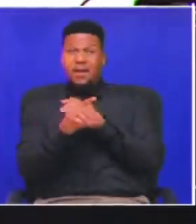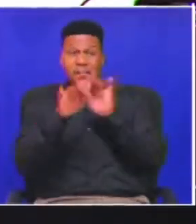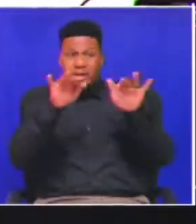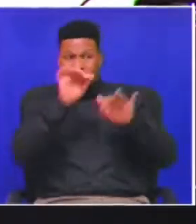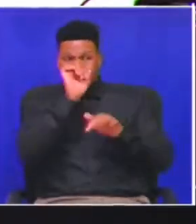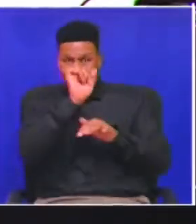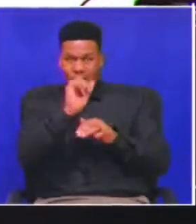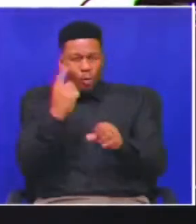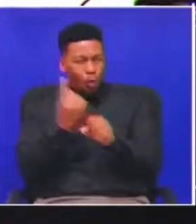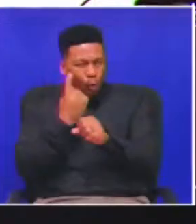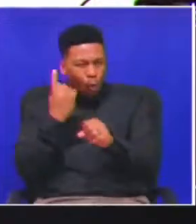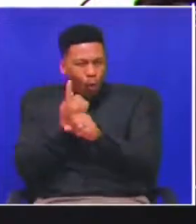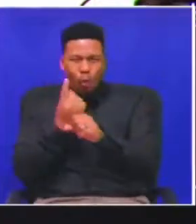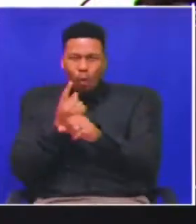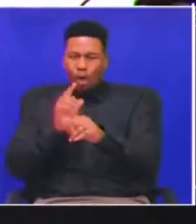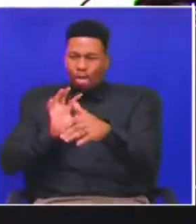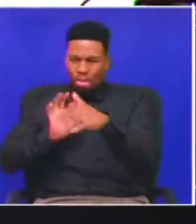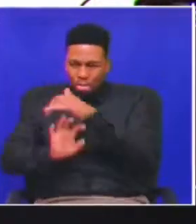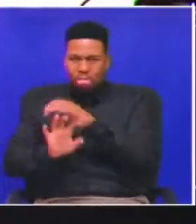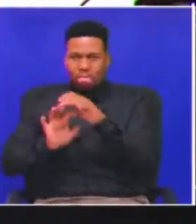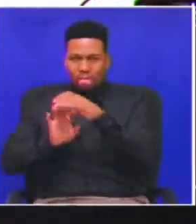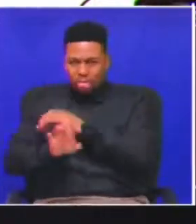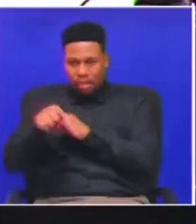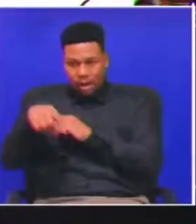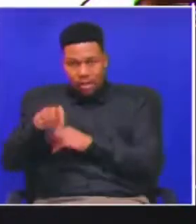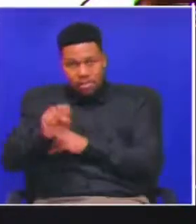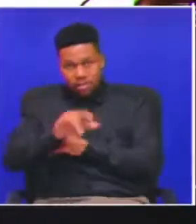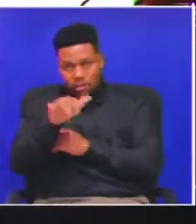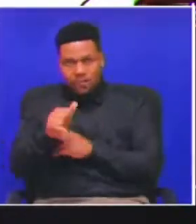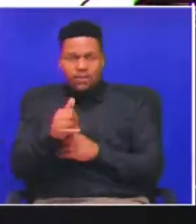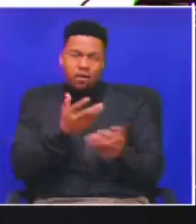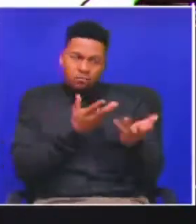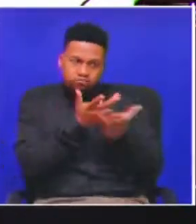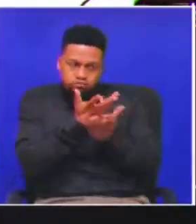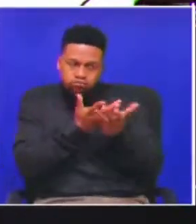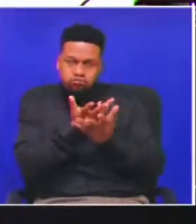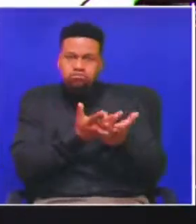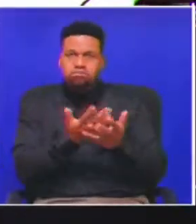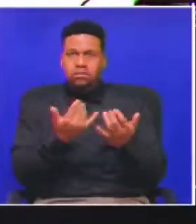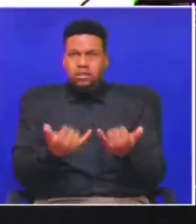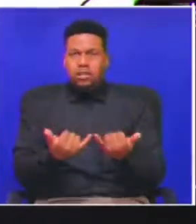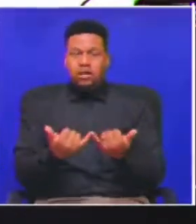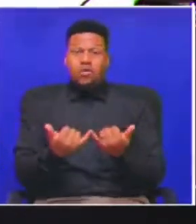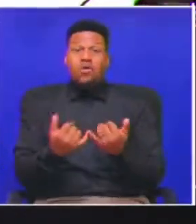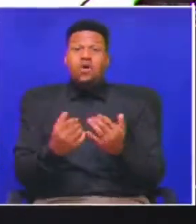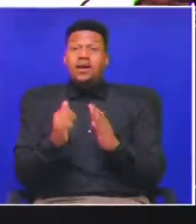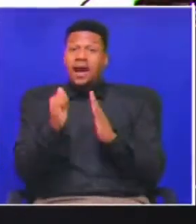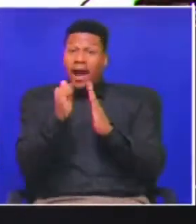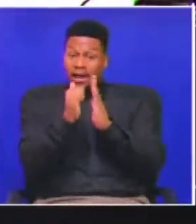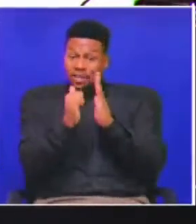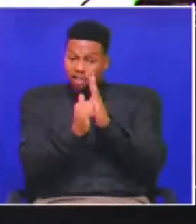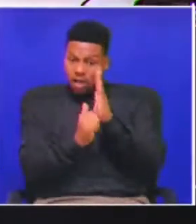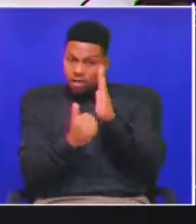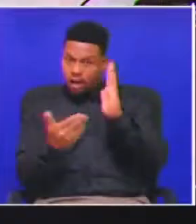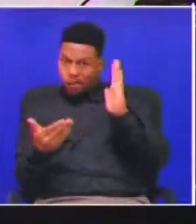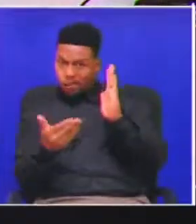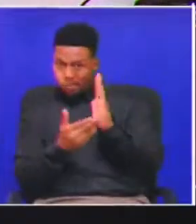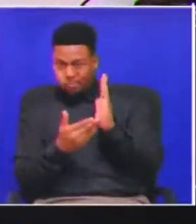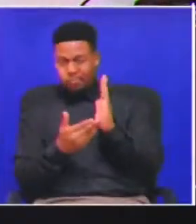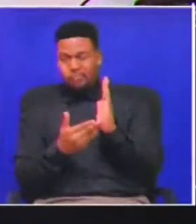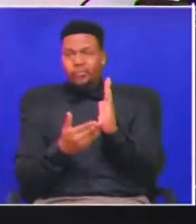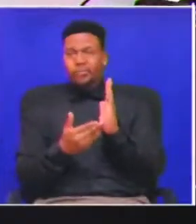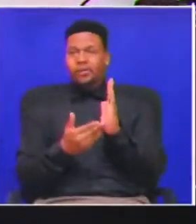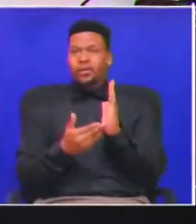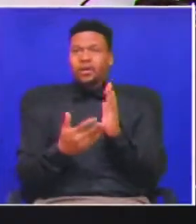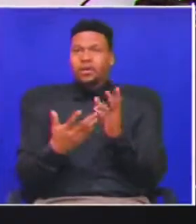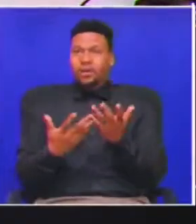their embassies, and these matters are also included as an agenda item on the binational